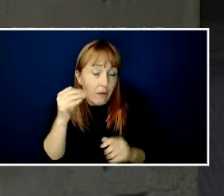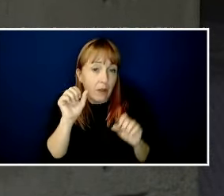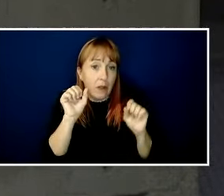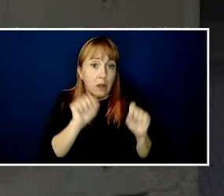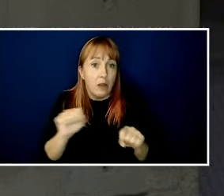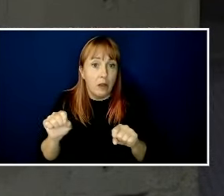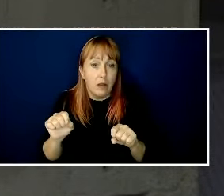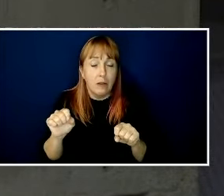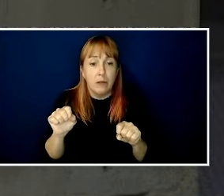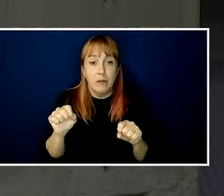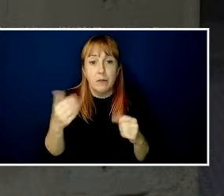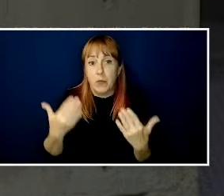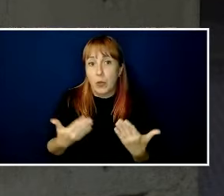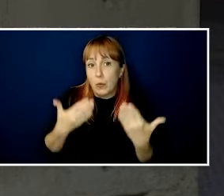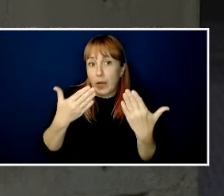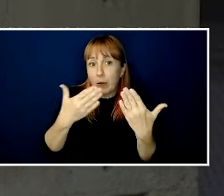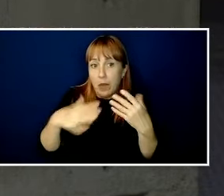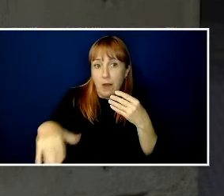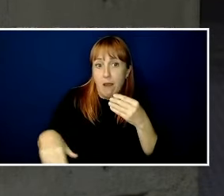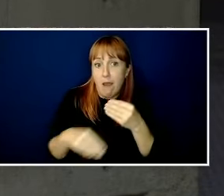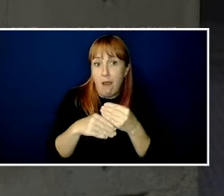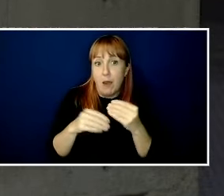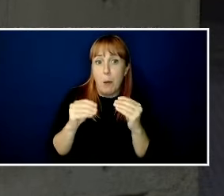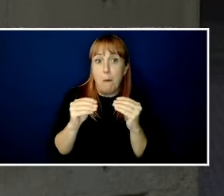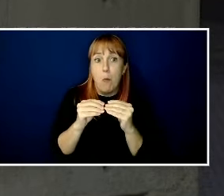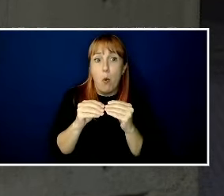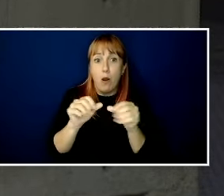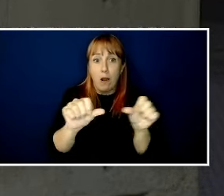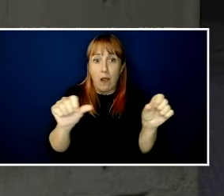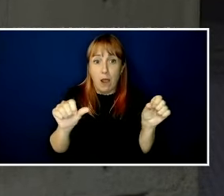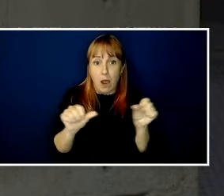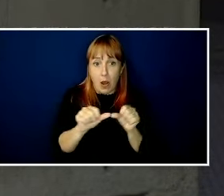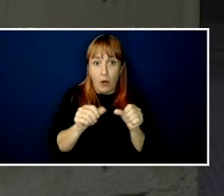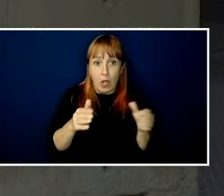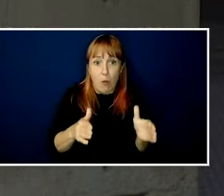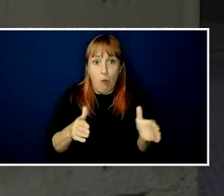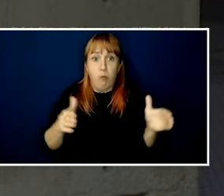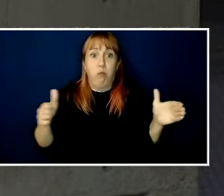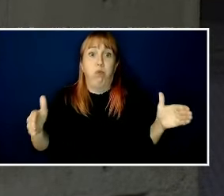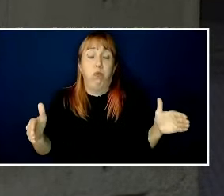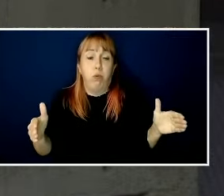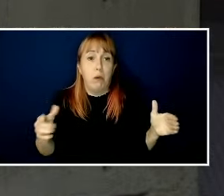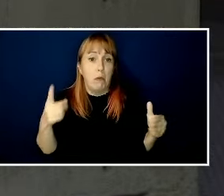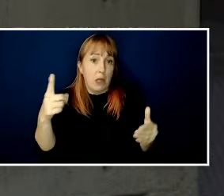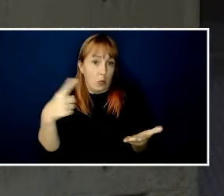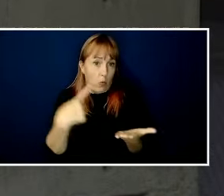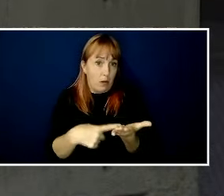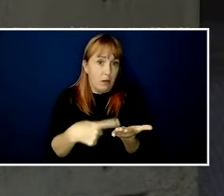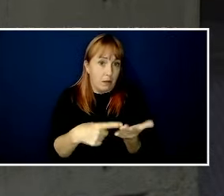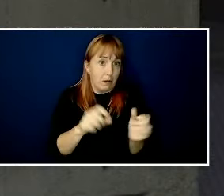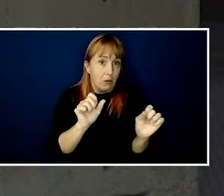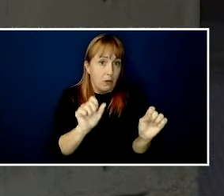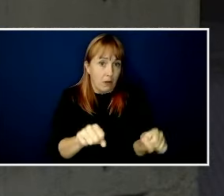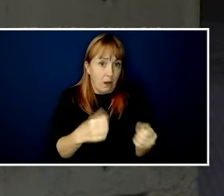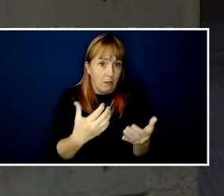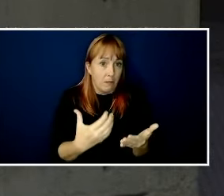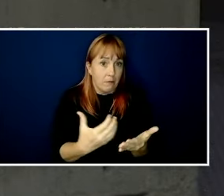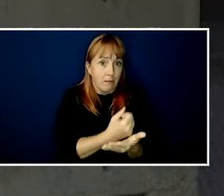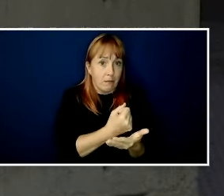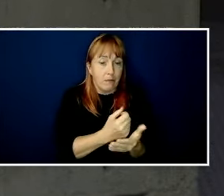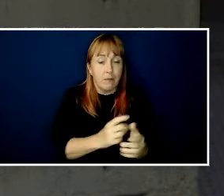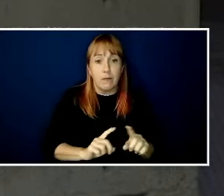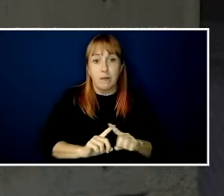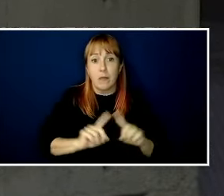add additional landscape area, that's one conversation. But using